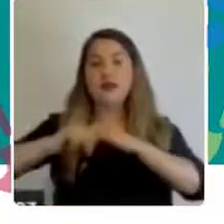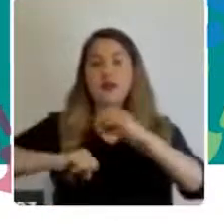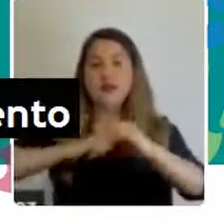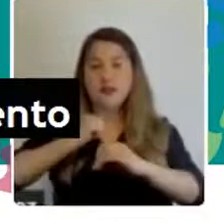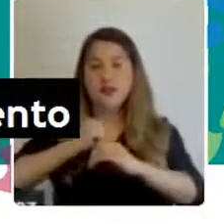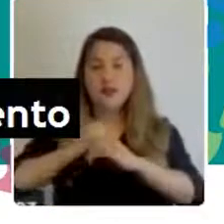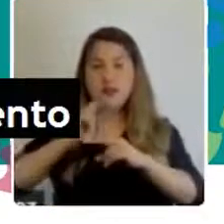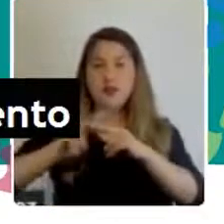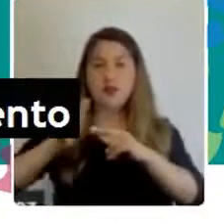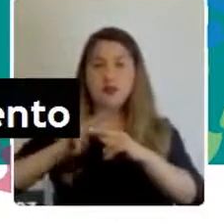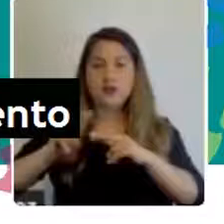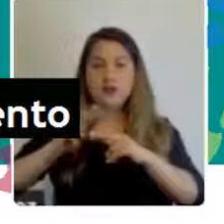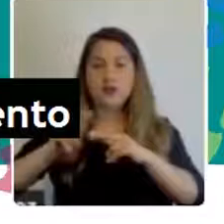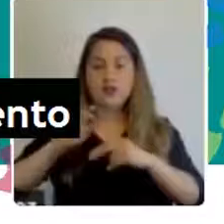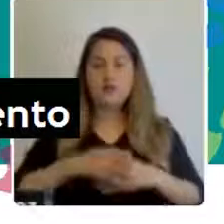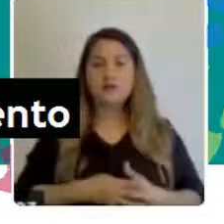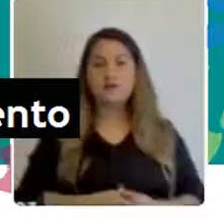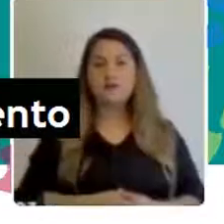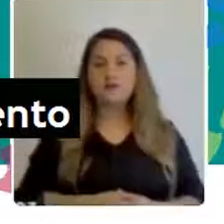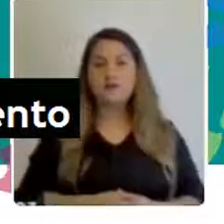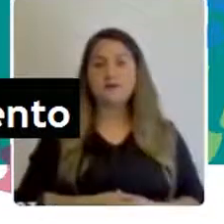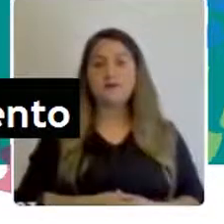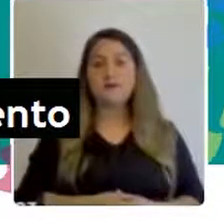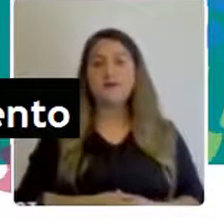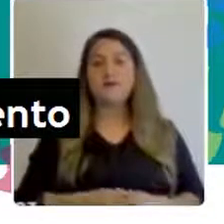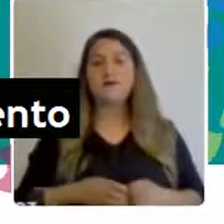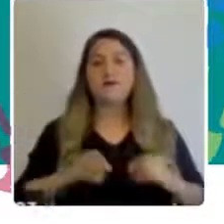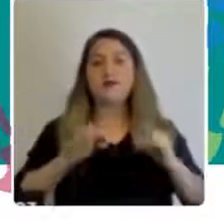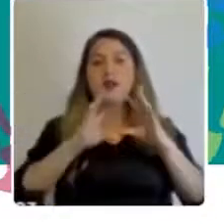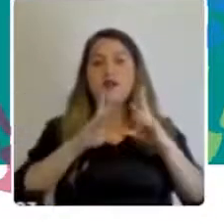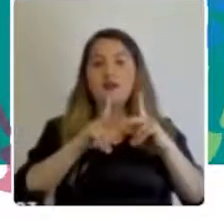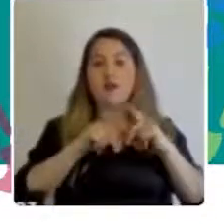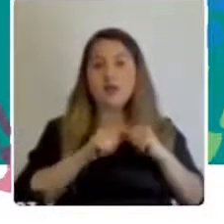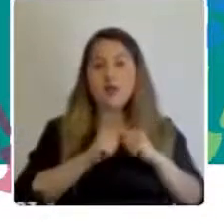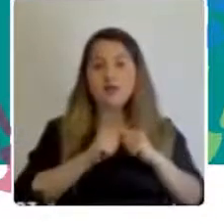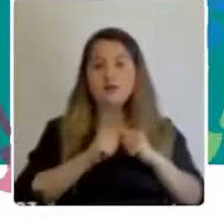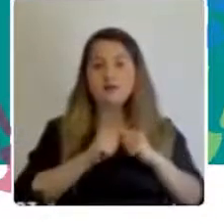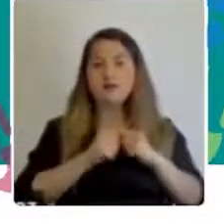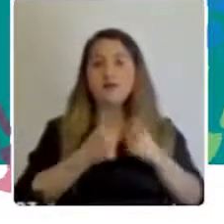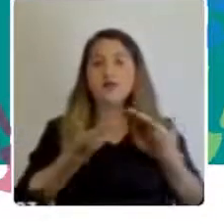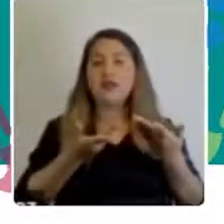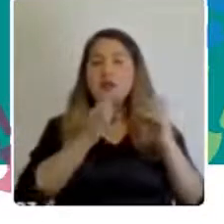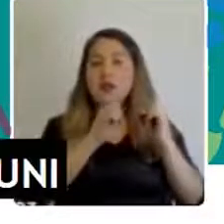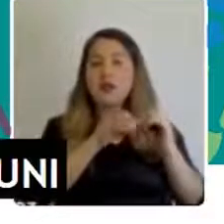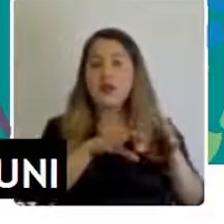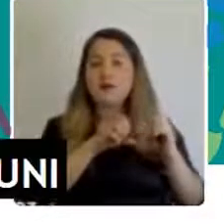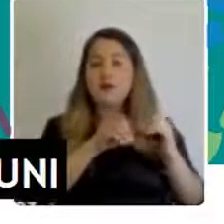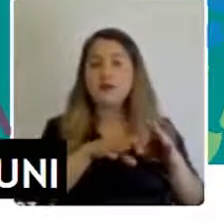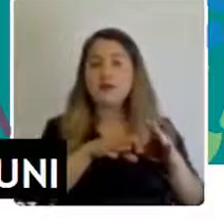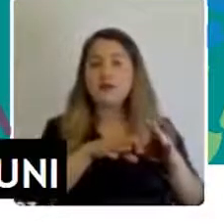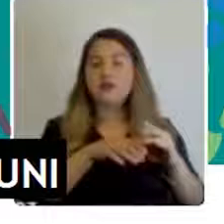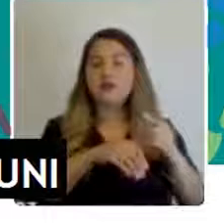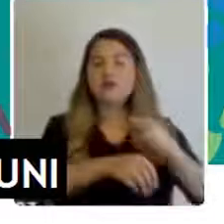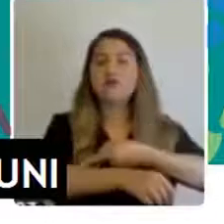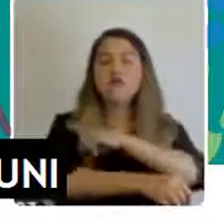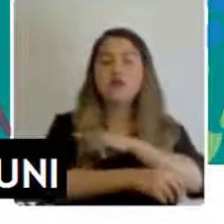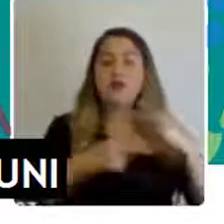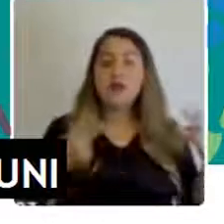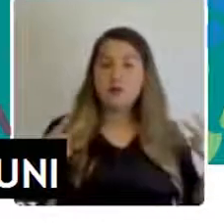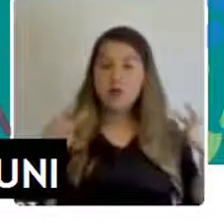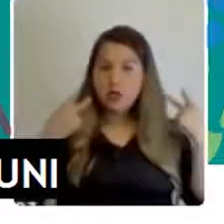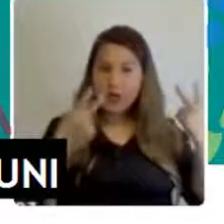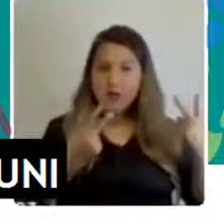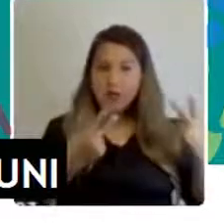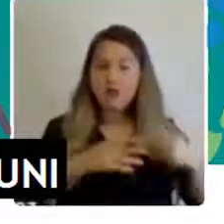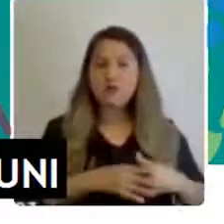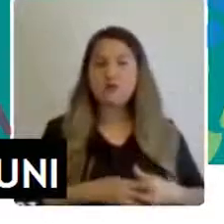toll-free training, empowerment of patients through also Health Humanities Lab, international collaboration with